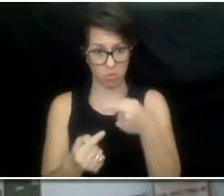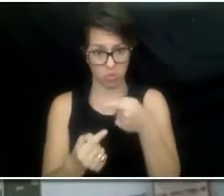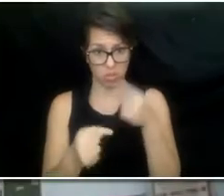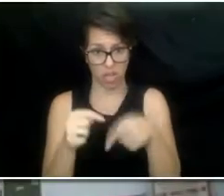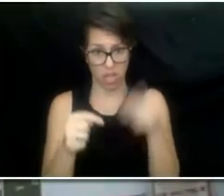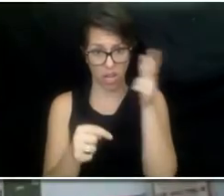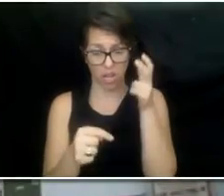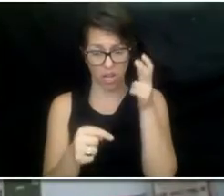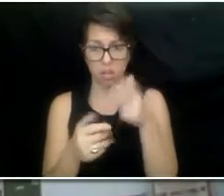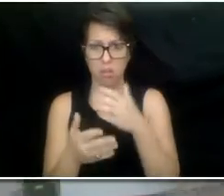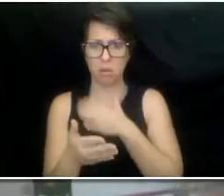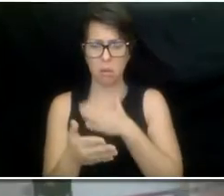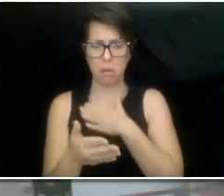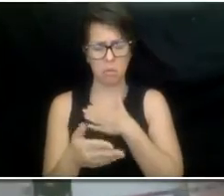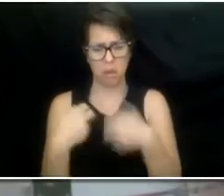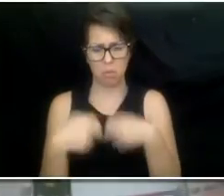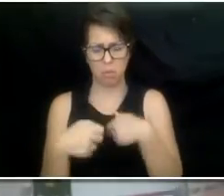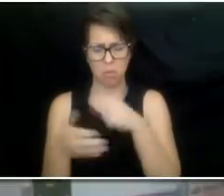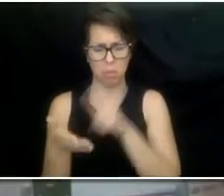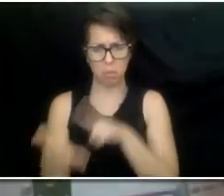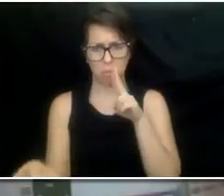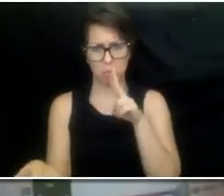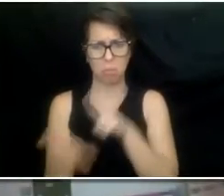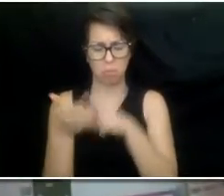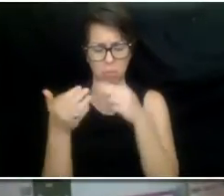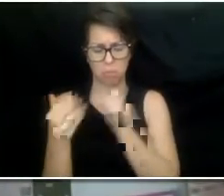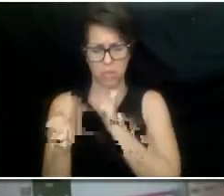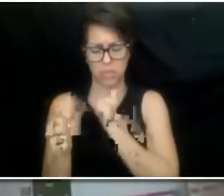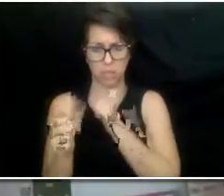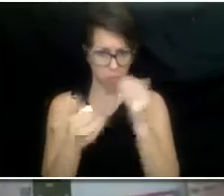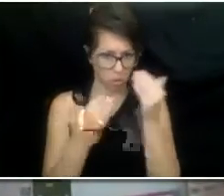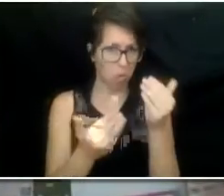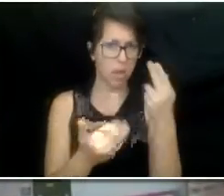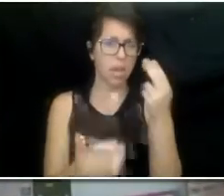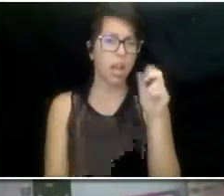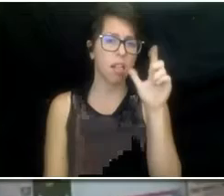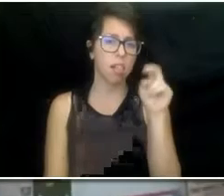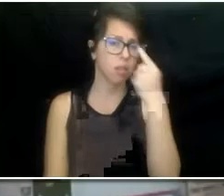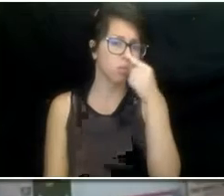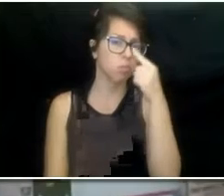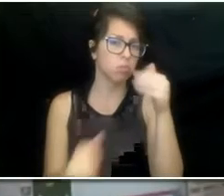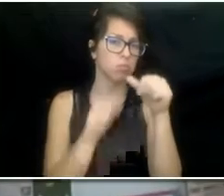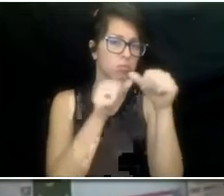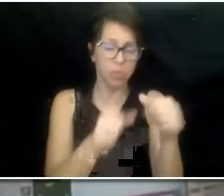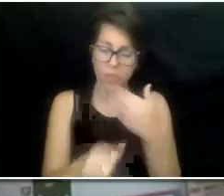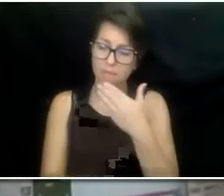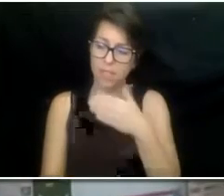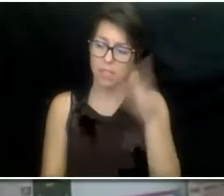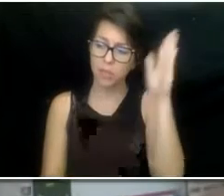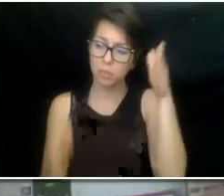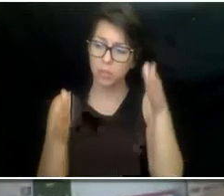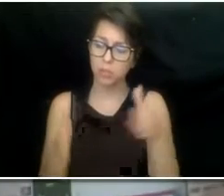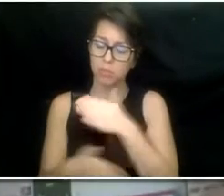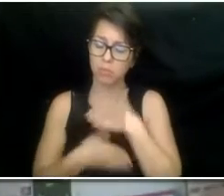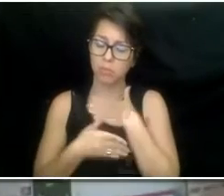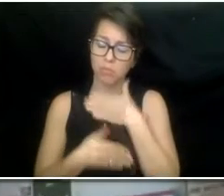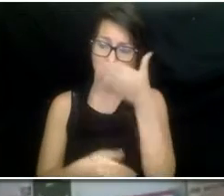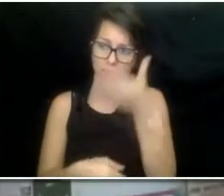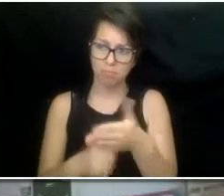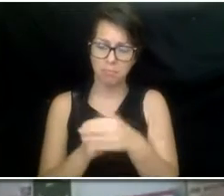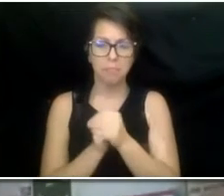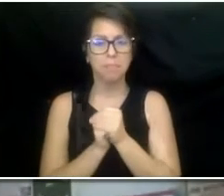globally this is where we were I think domestic violence has surged since the covid-19 outbreak